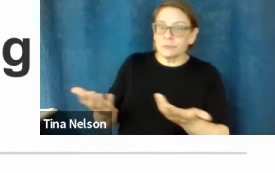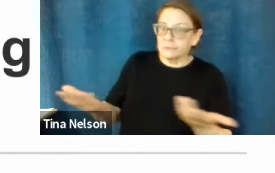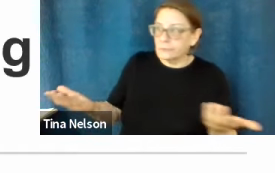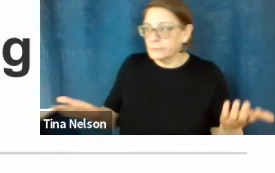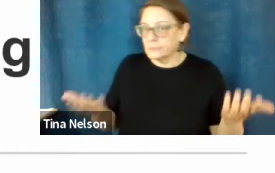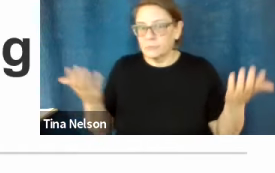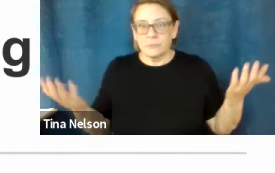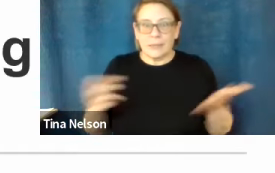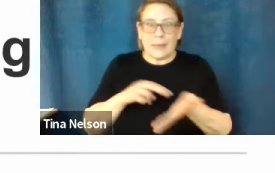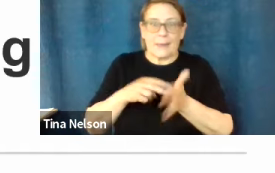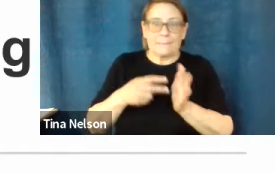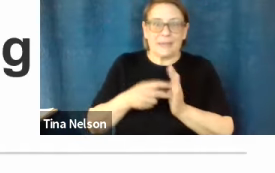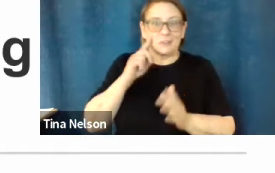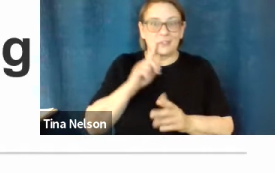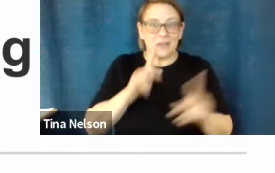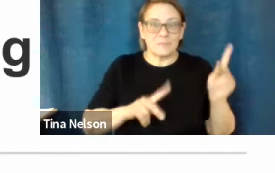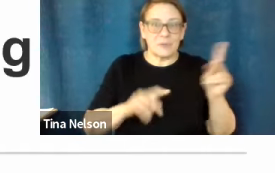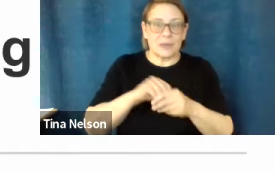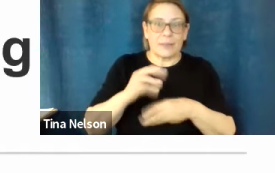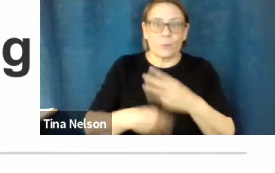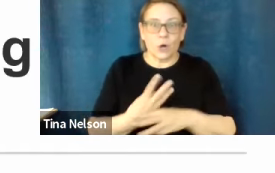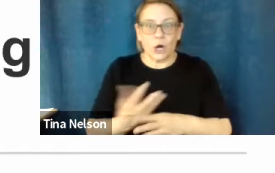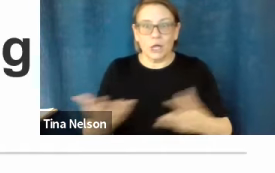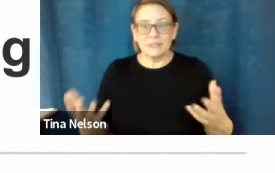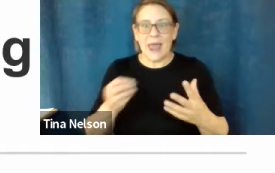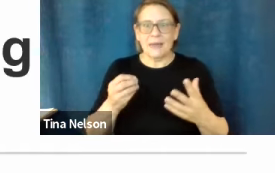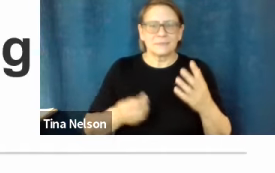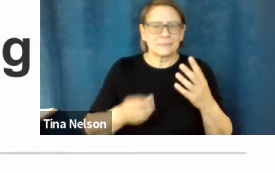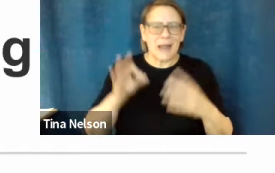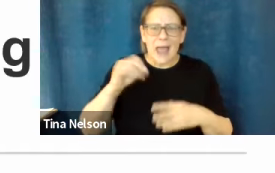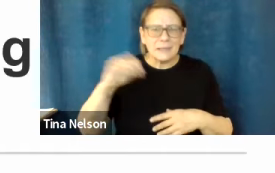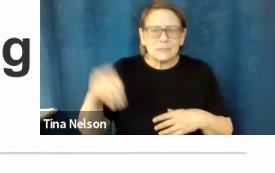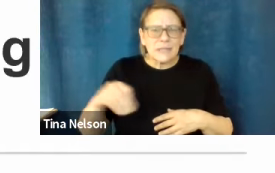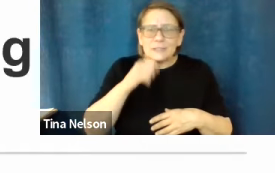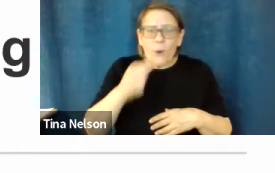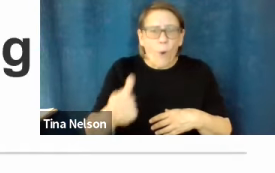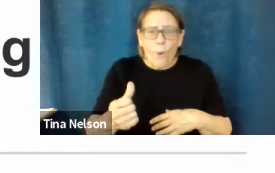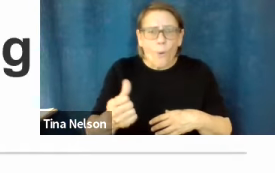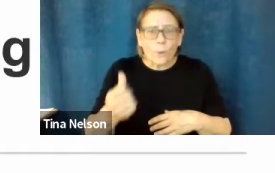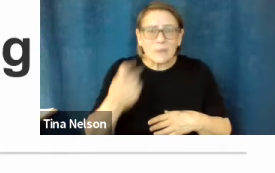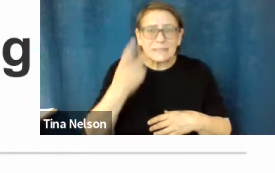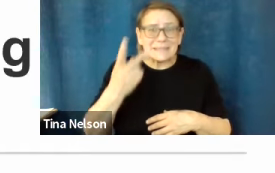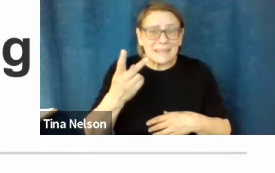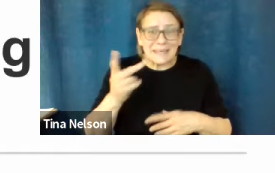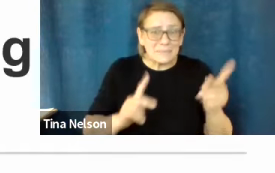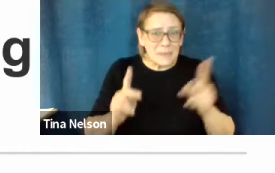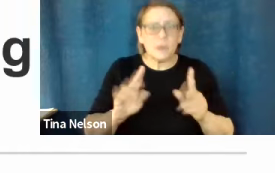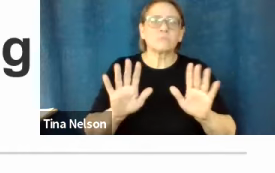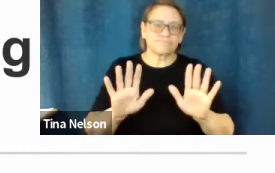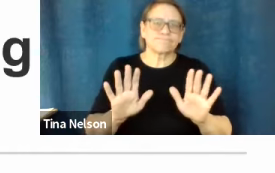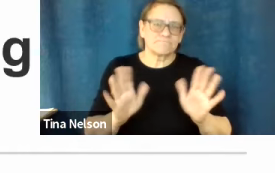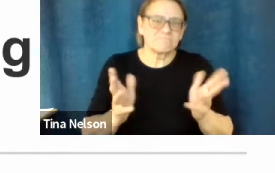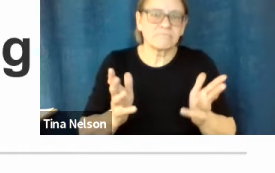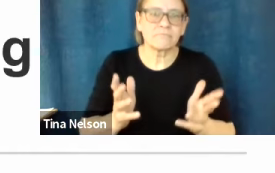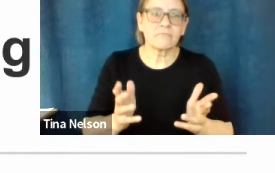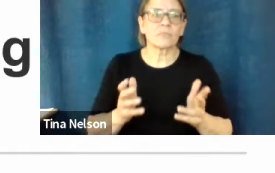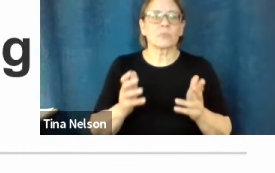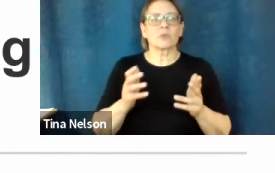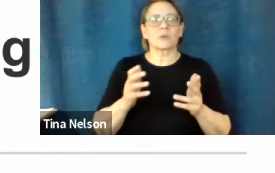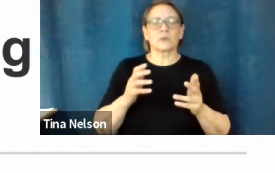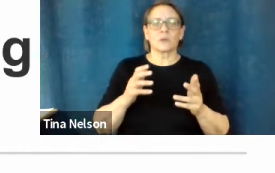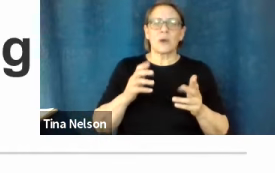oh my goodness, there are deaf people in the world. And how come over 90% haven't engaged them at all? I would admit that. Is this a broad